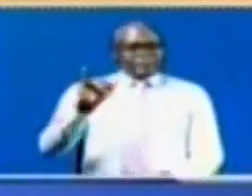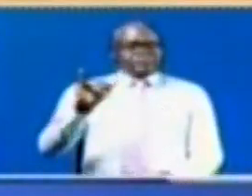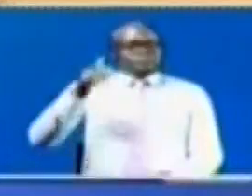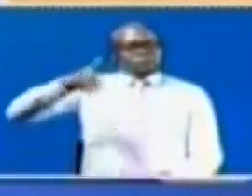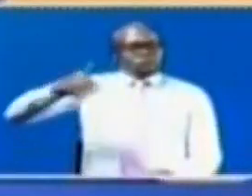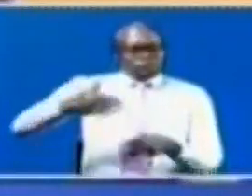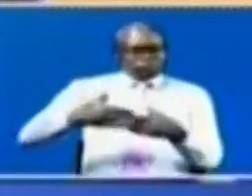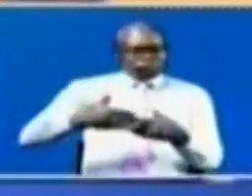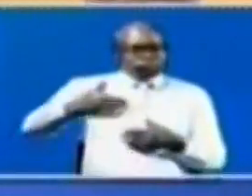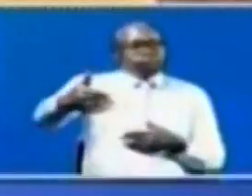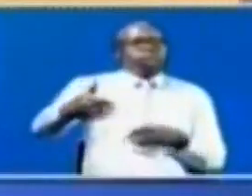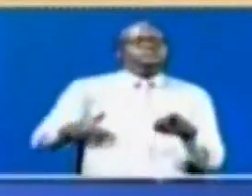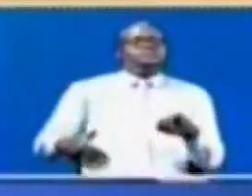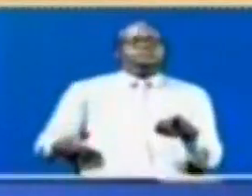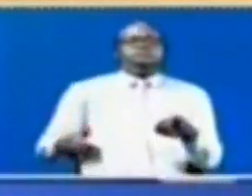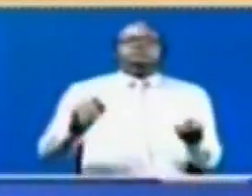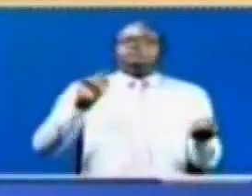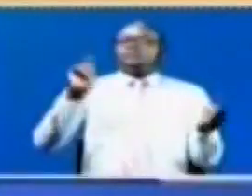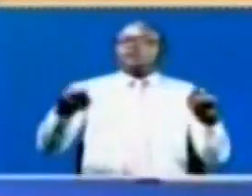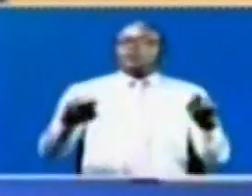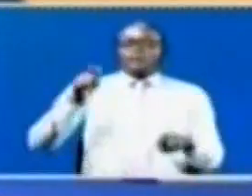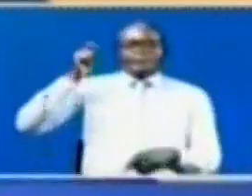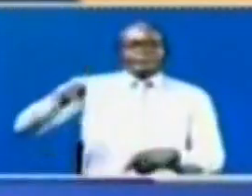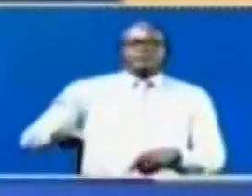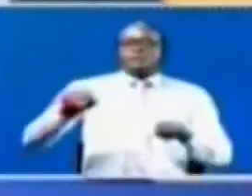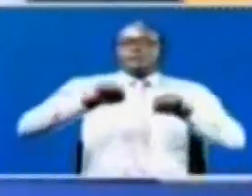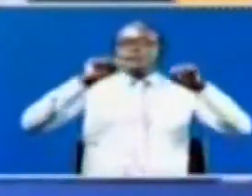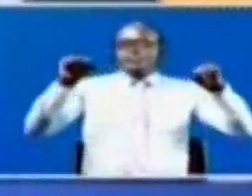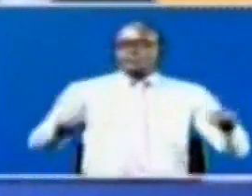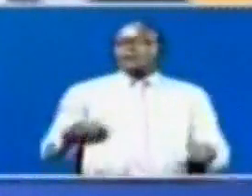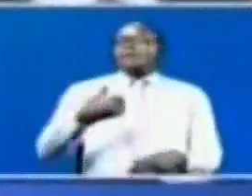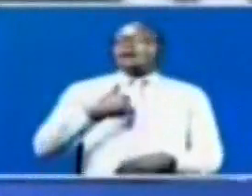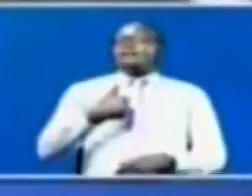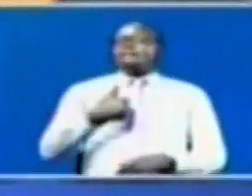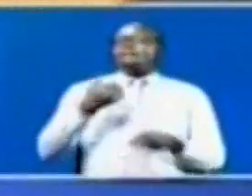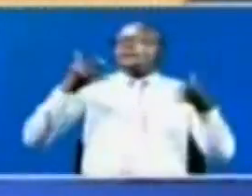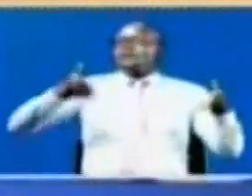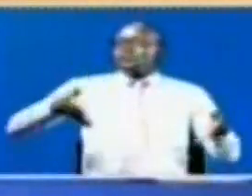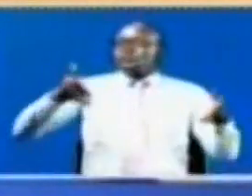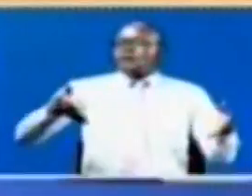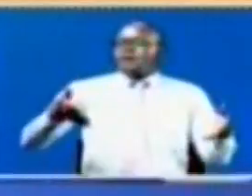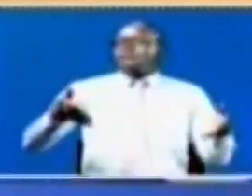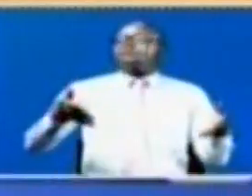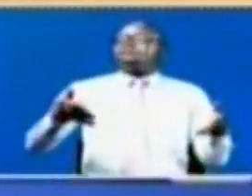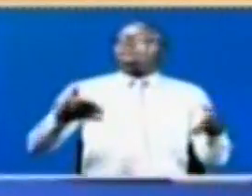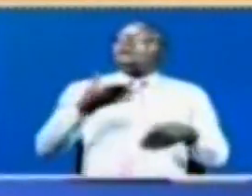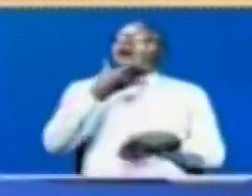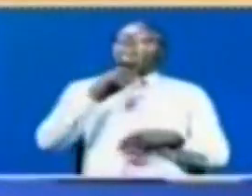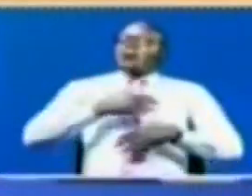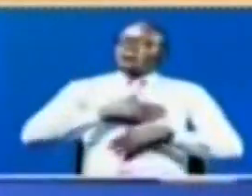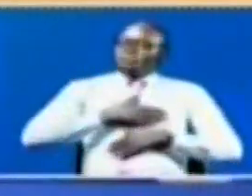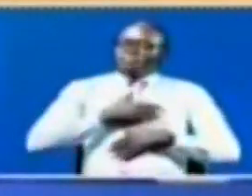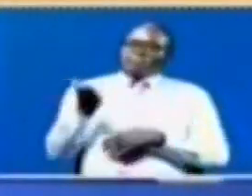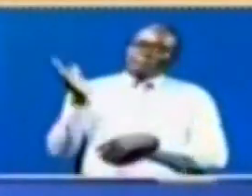today there's been a change in the justice system. Today a man's dignity has been returned to